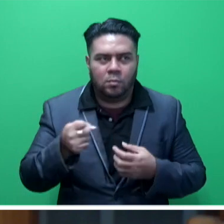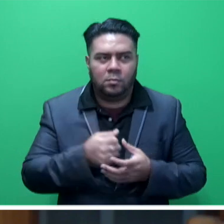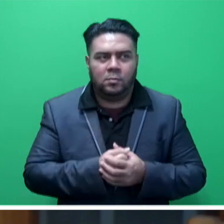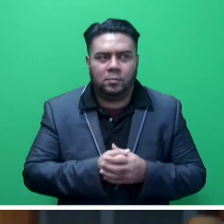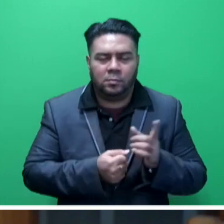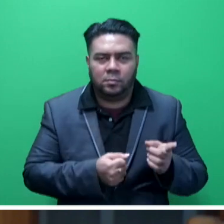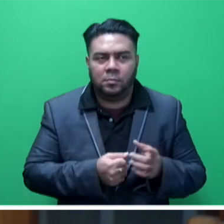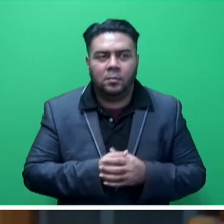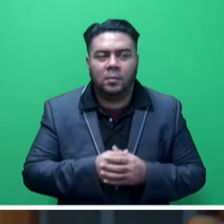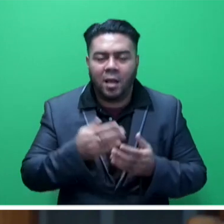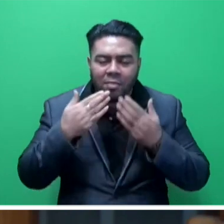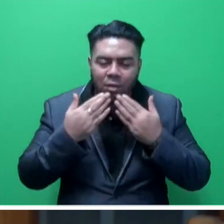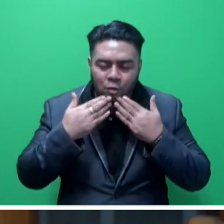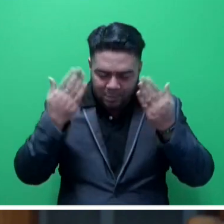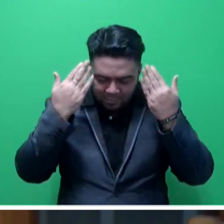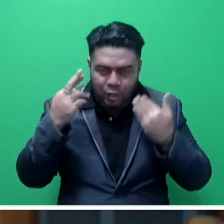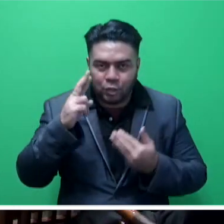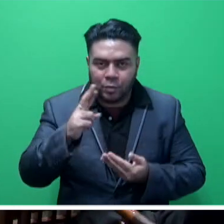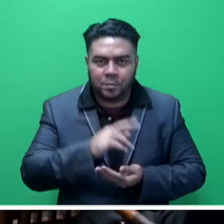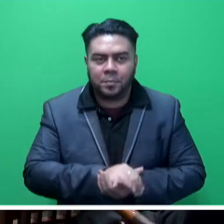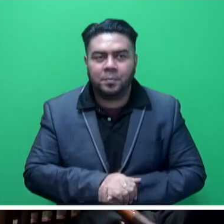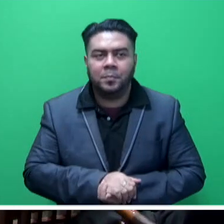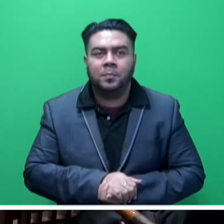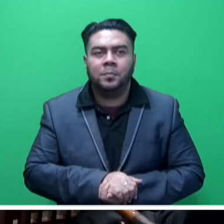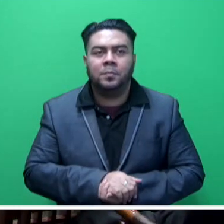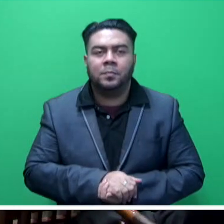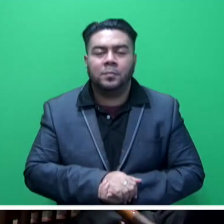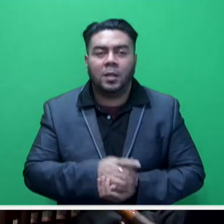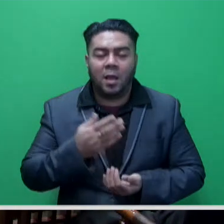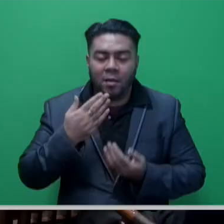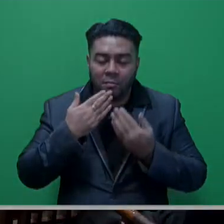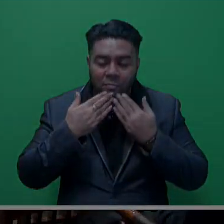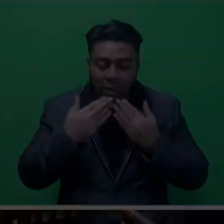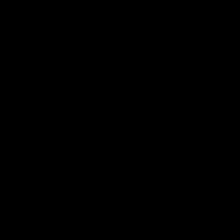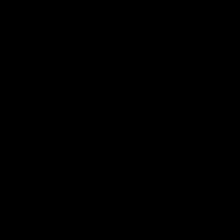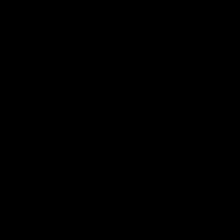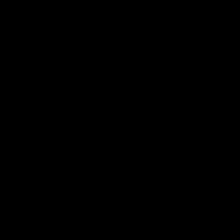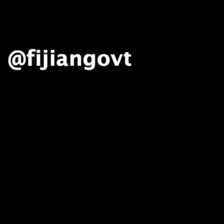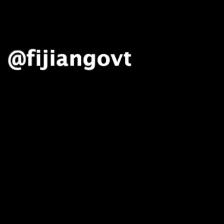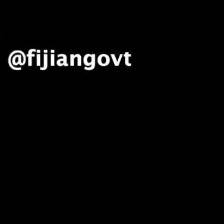I thank you, Mr. Speaker. I thank the Honourable Minister.